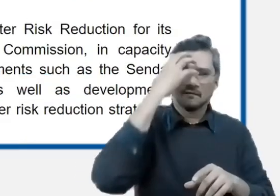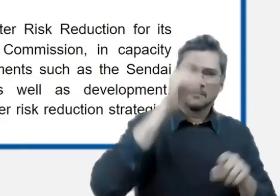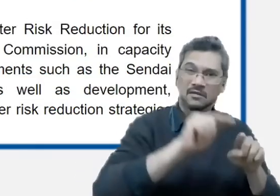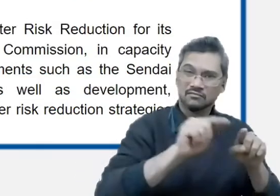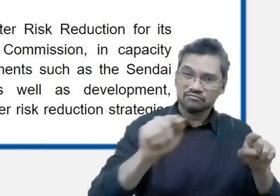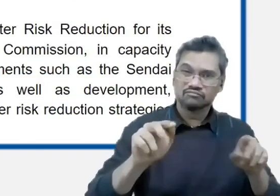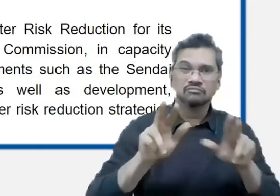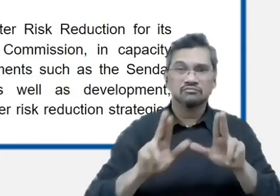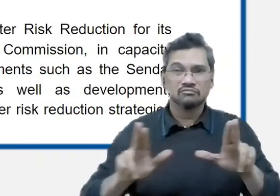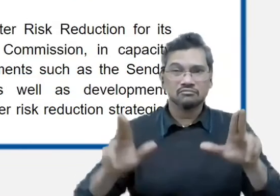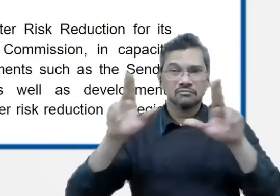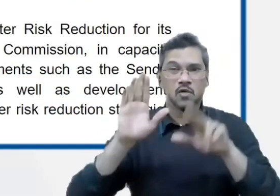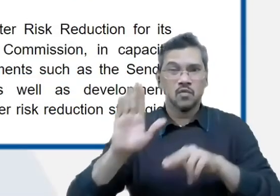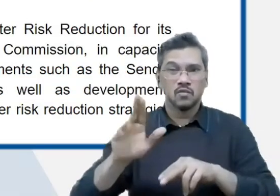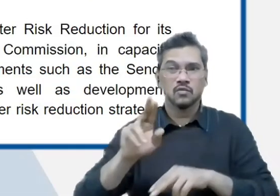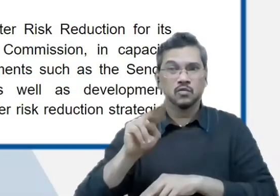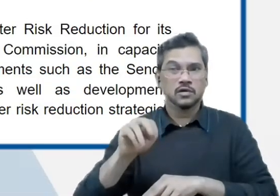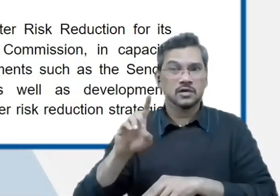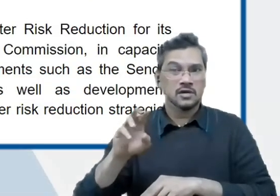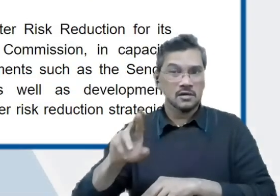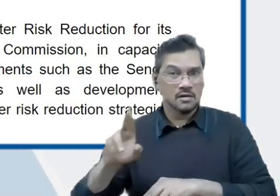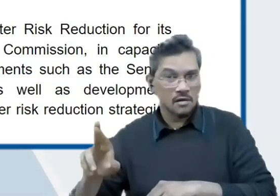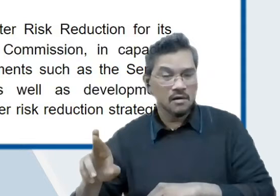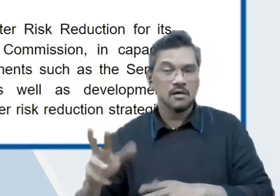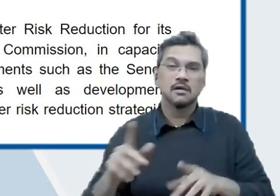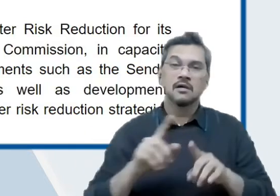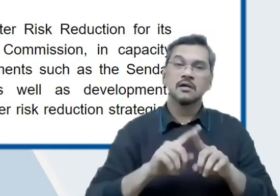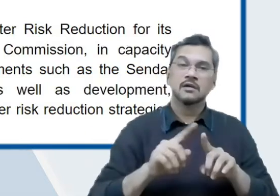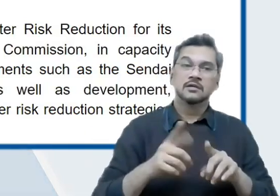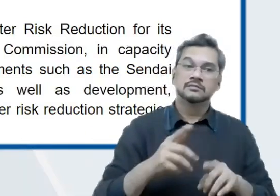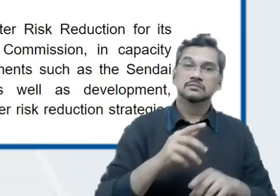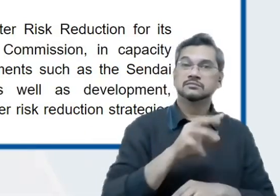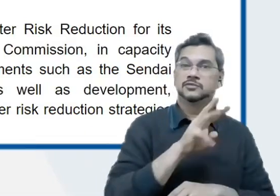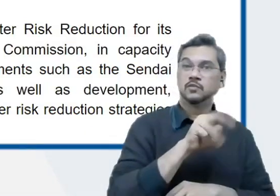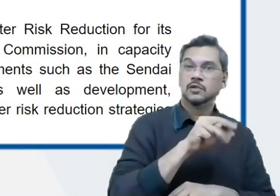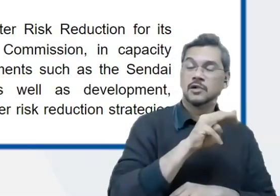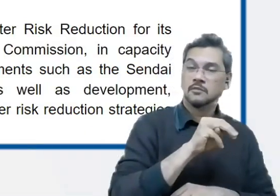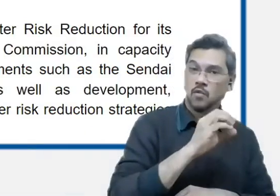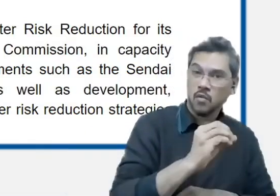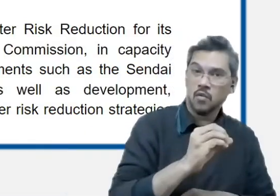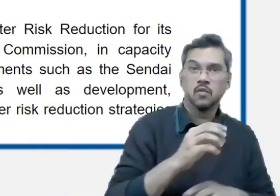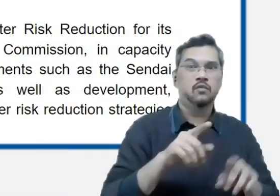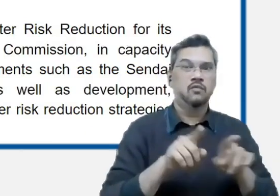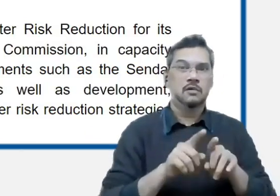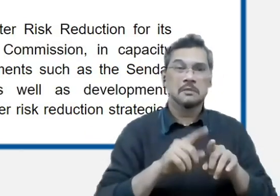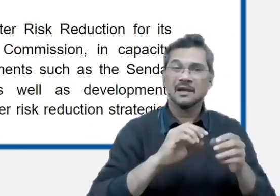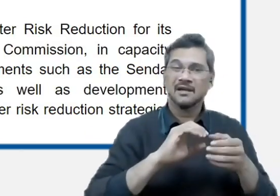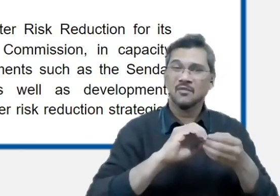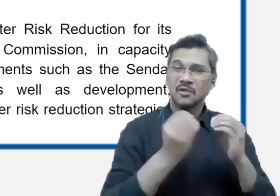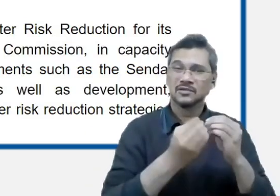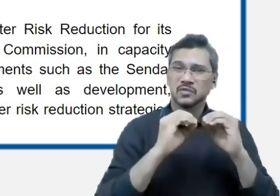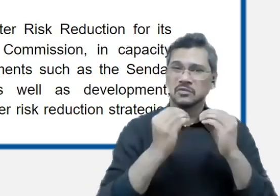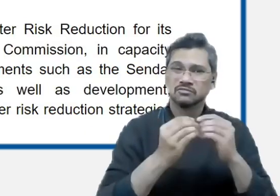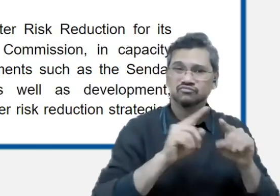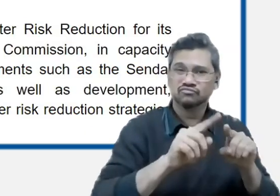World Meteorological Organization, and other development partners to launch and operationalize the continental program for the implementation of